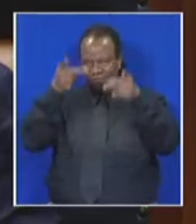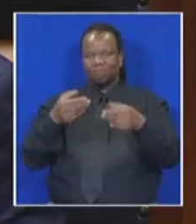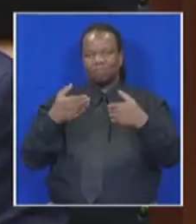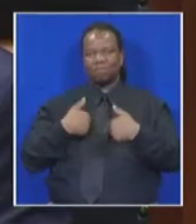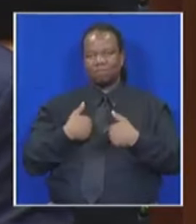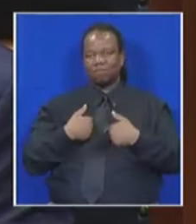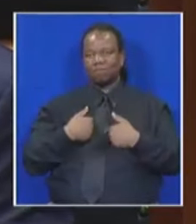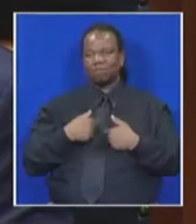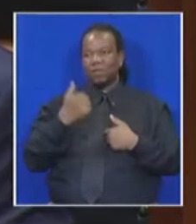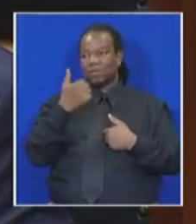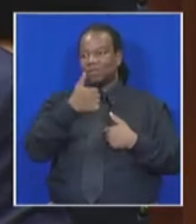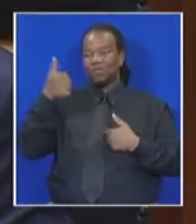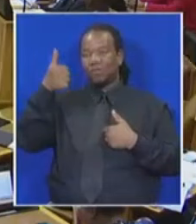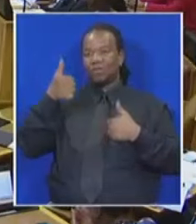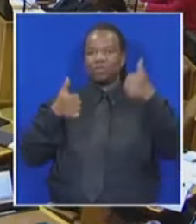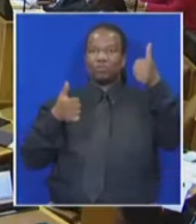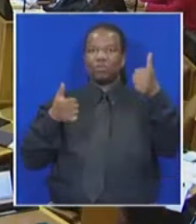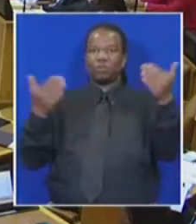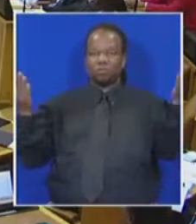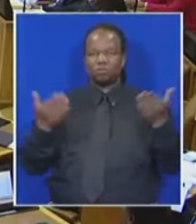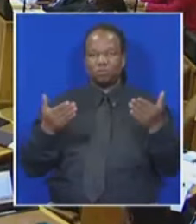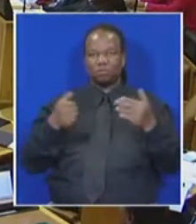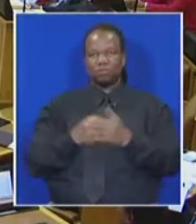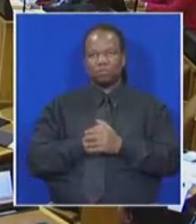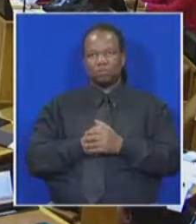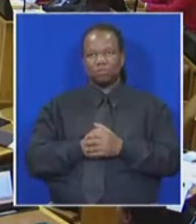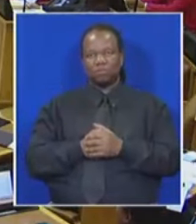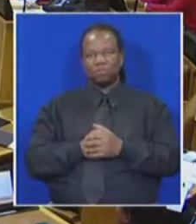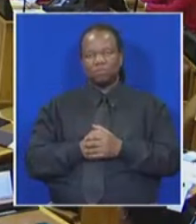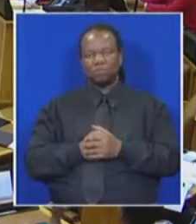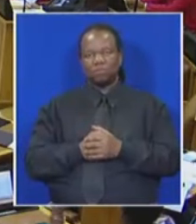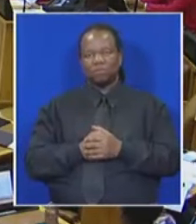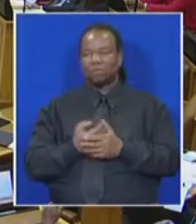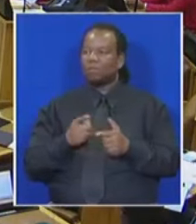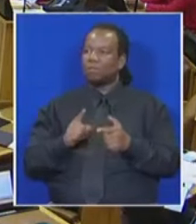Yes. Deputy Speaker. Yes, honorable member.